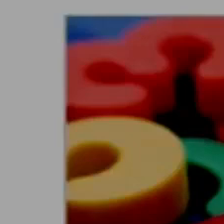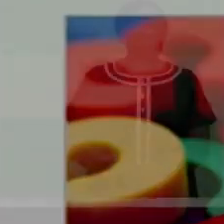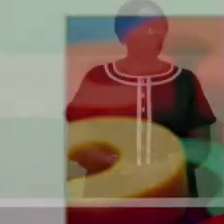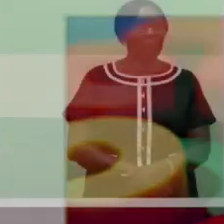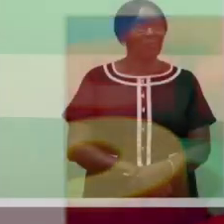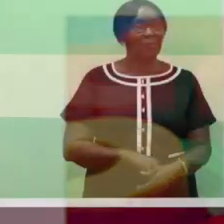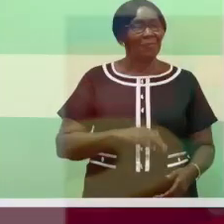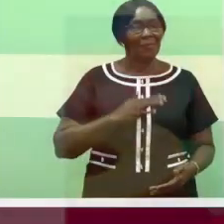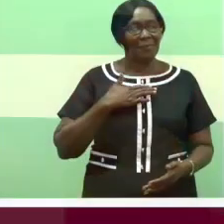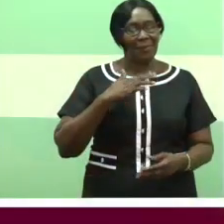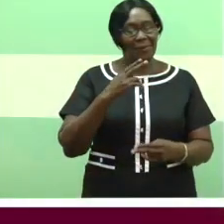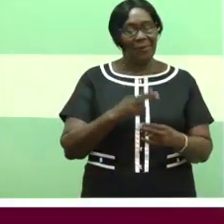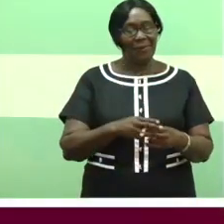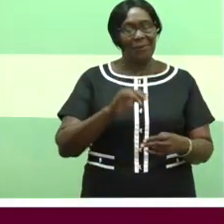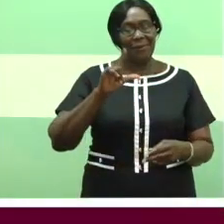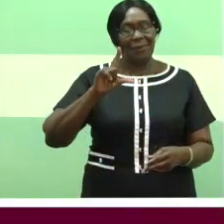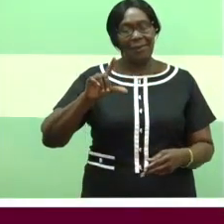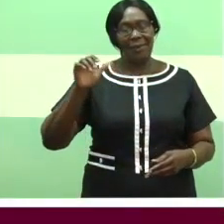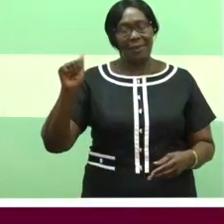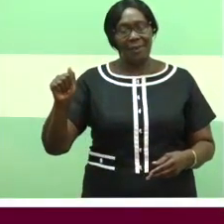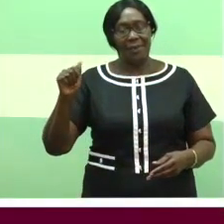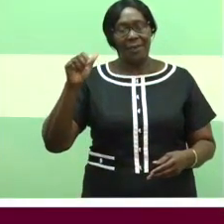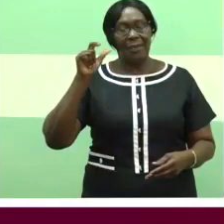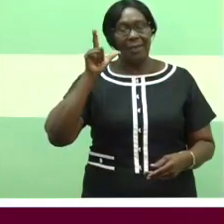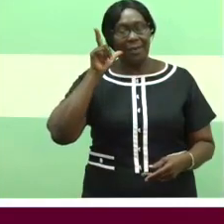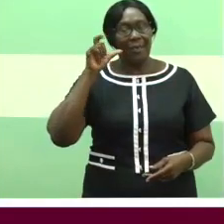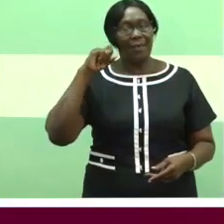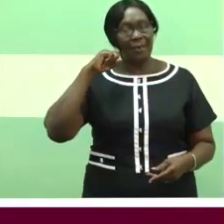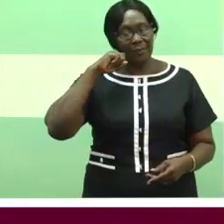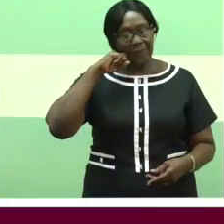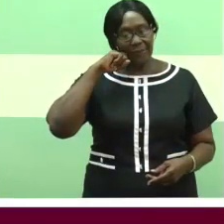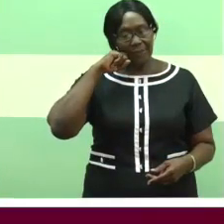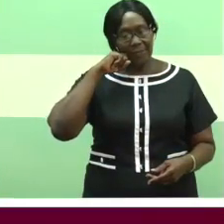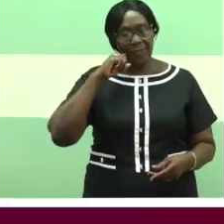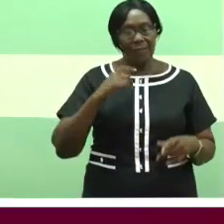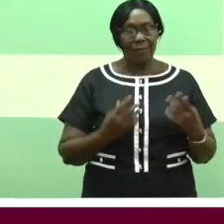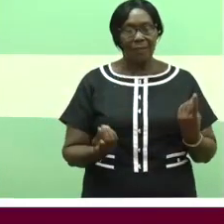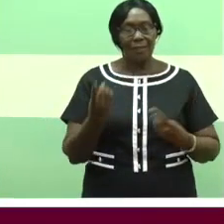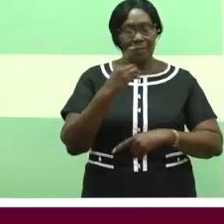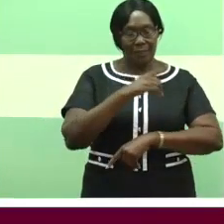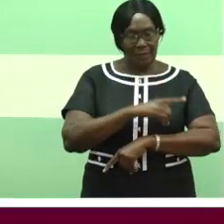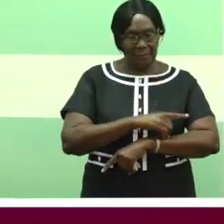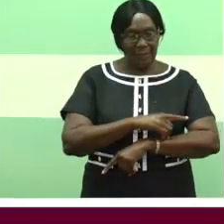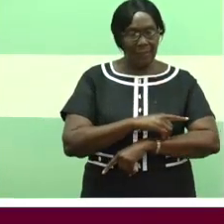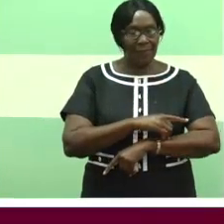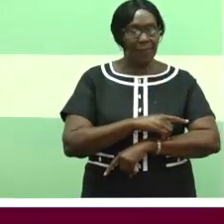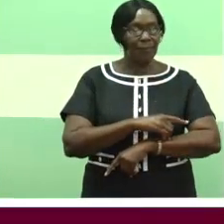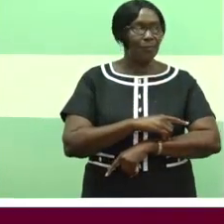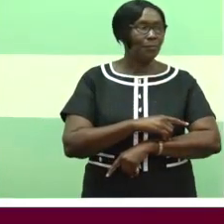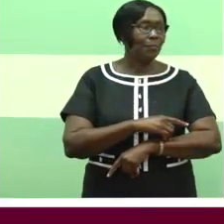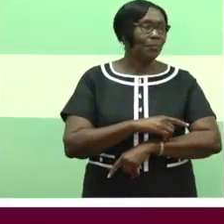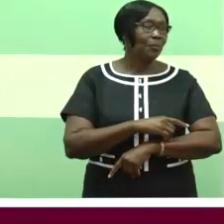Hello, my name is Leeanna Alexander, and today